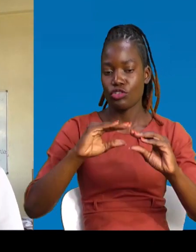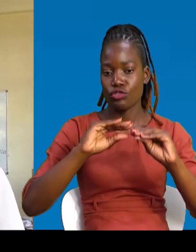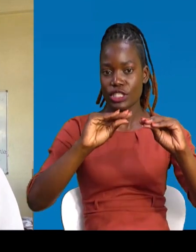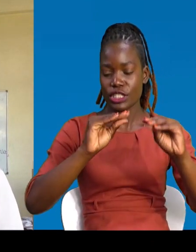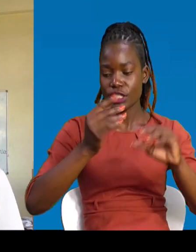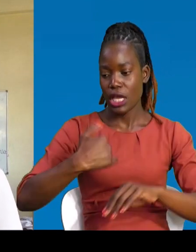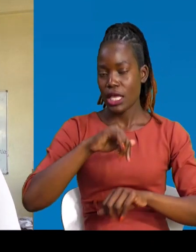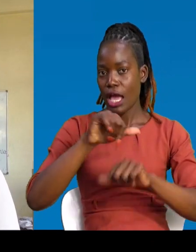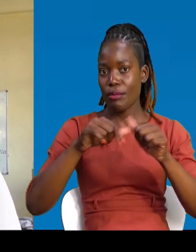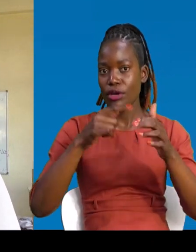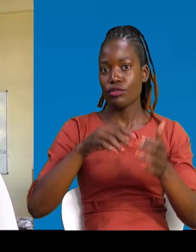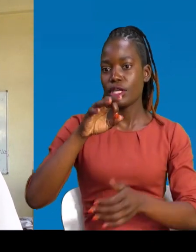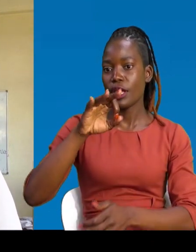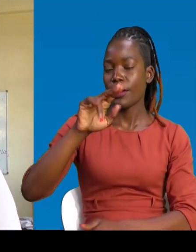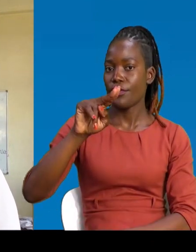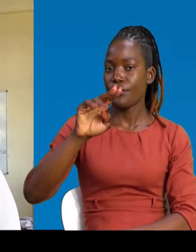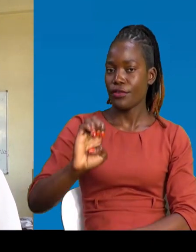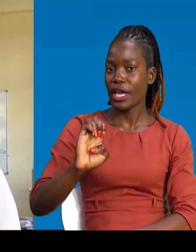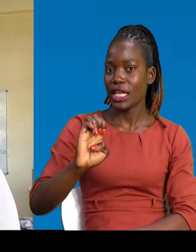about fine dining.